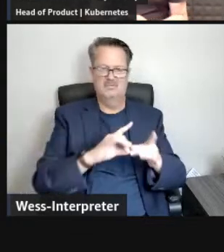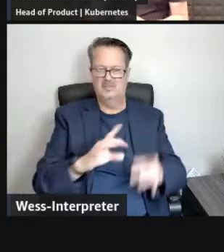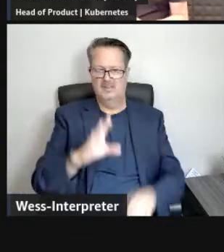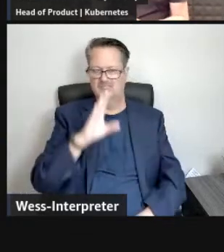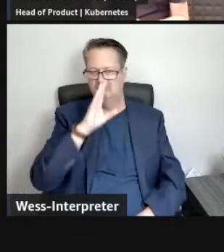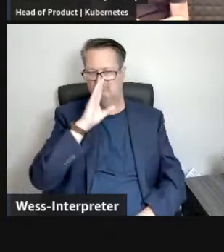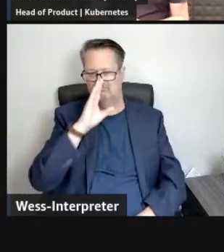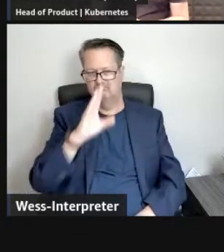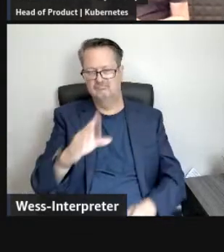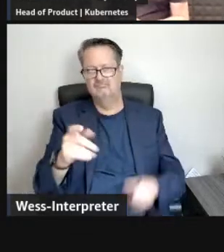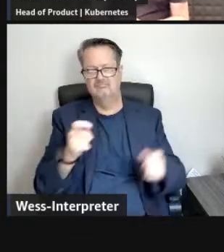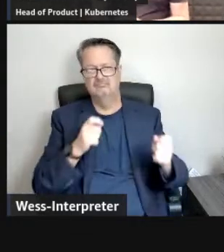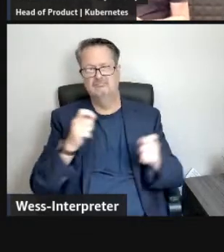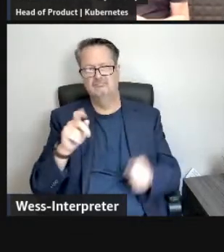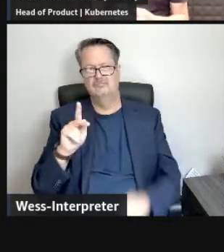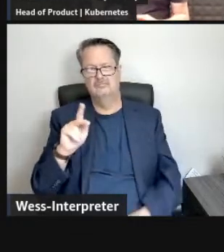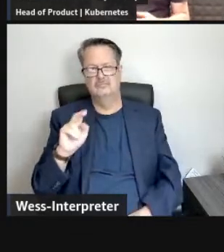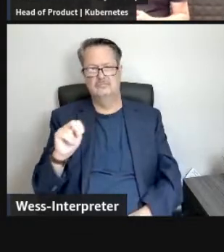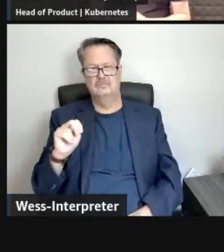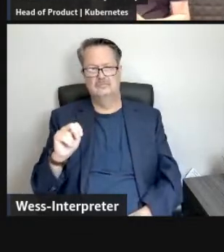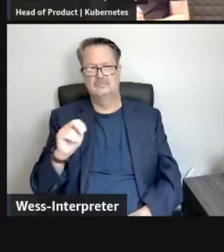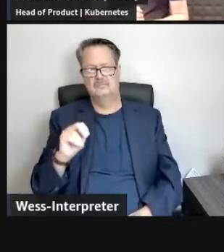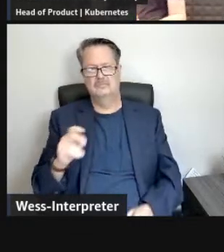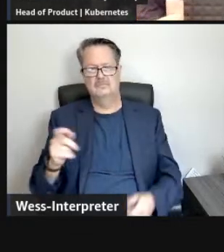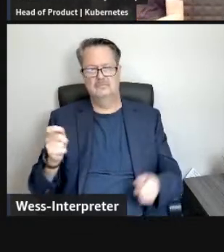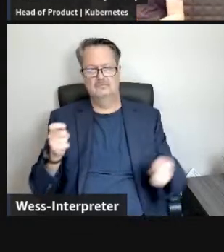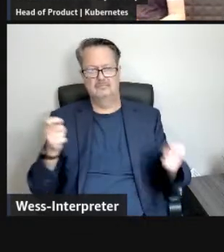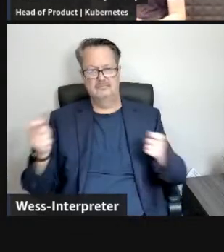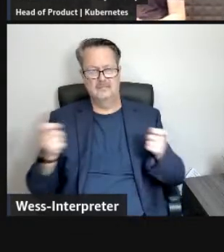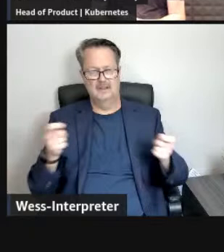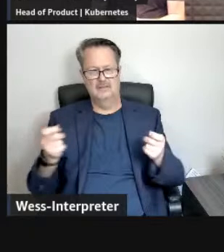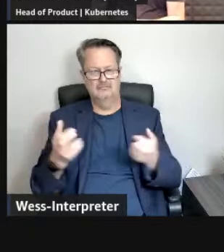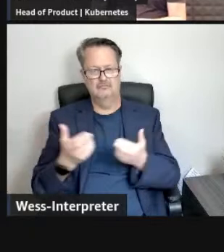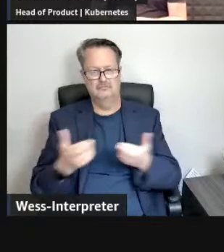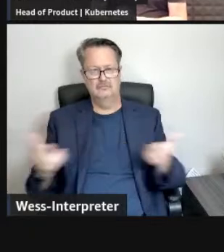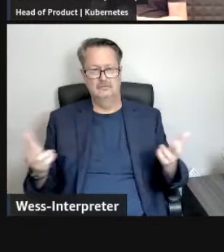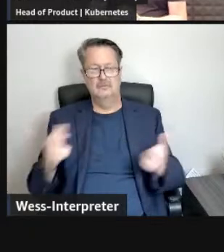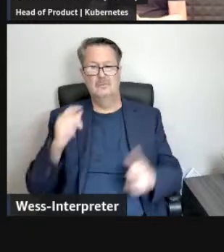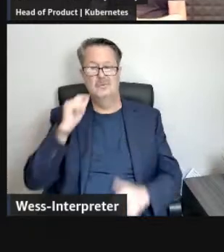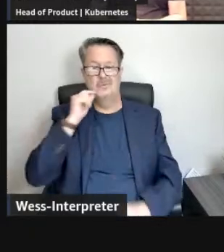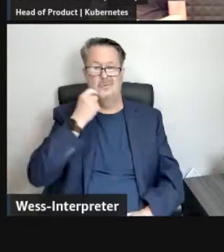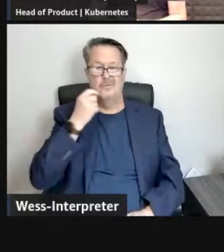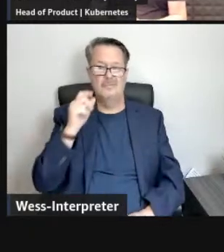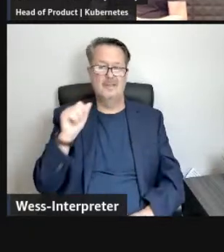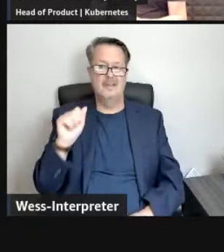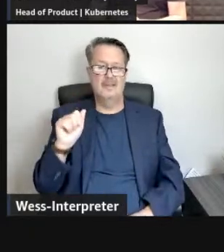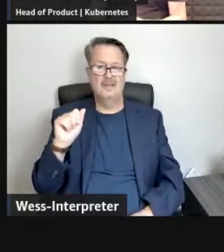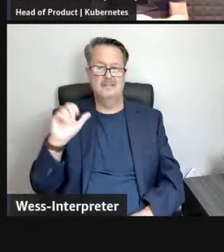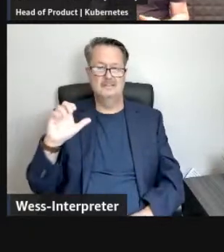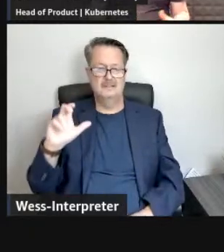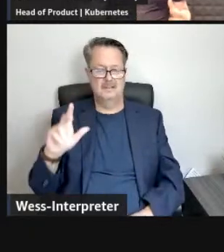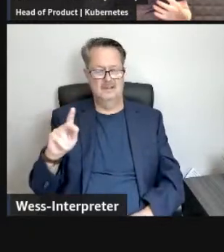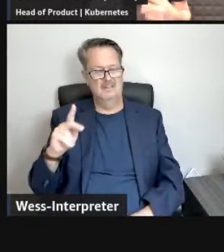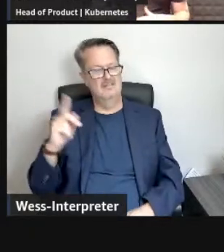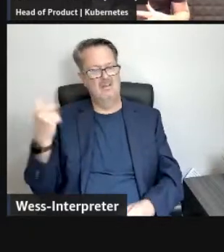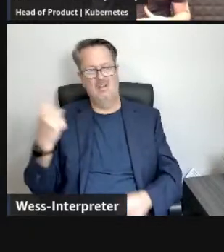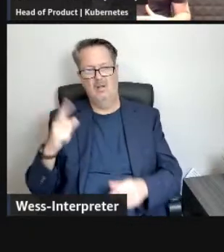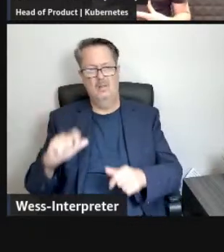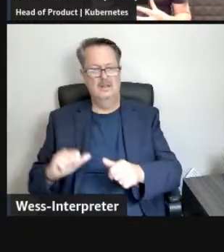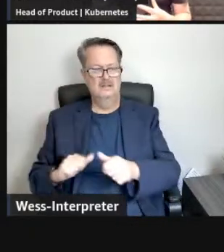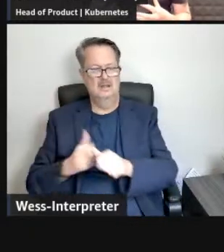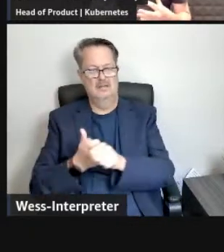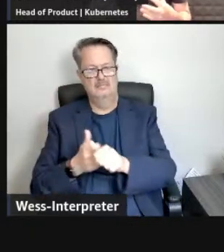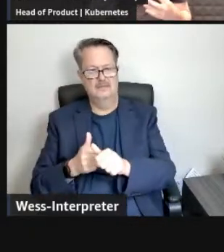manage those resources. And the coolest thing about ACK is that it's always updated with the latest SDKs. So we